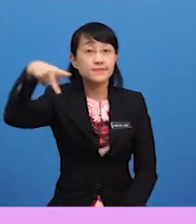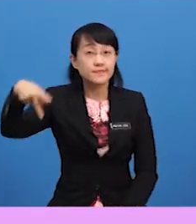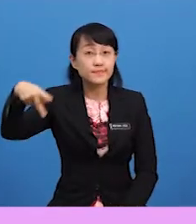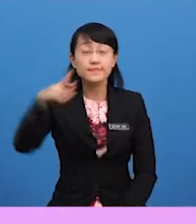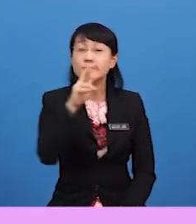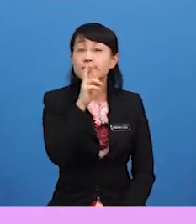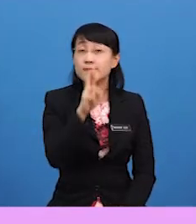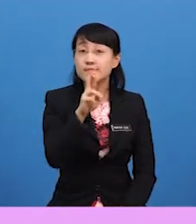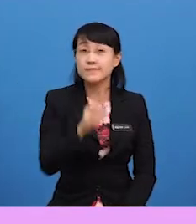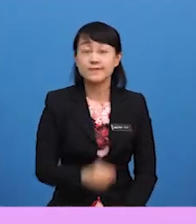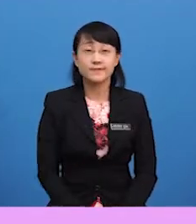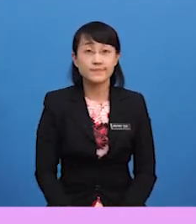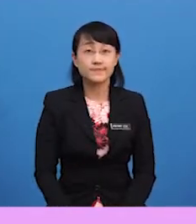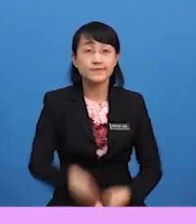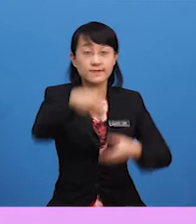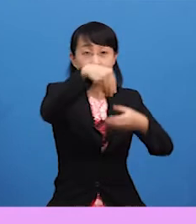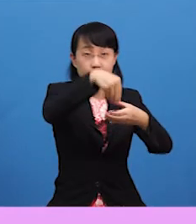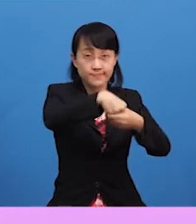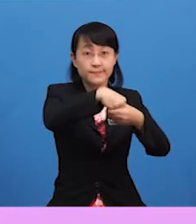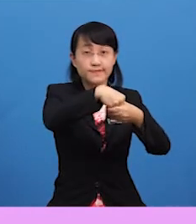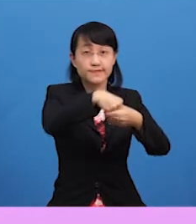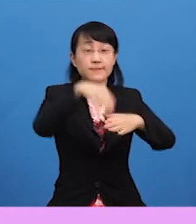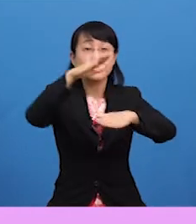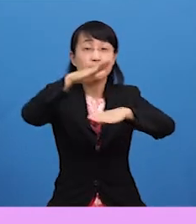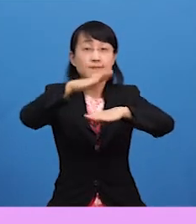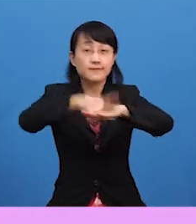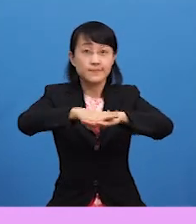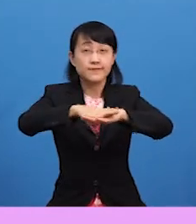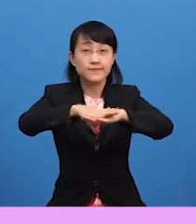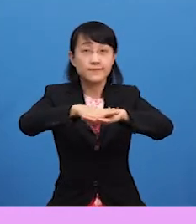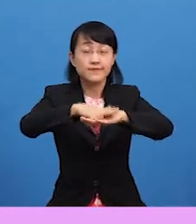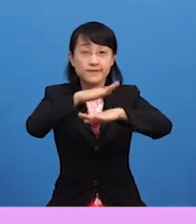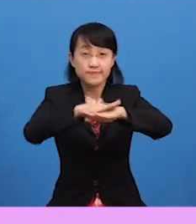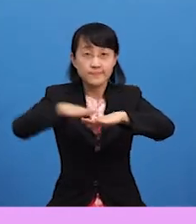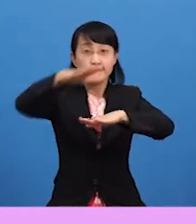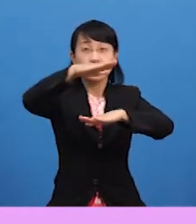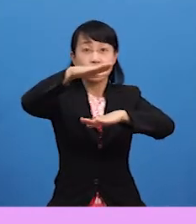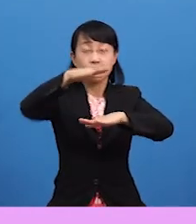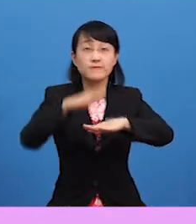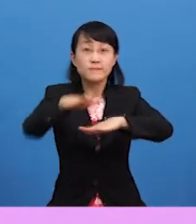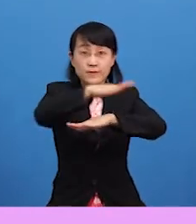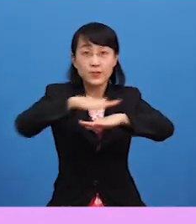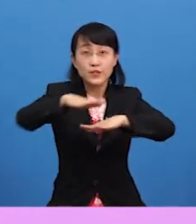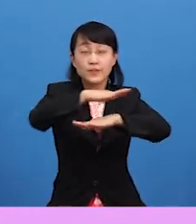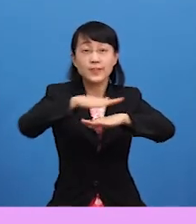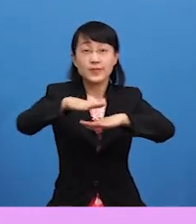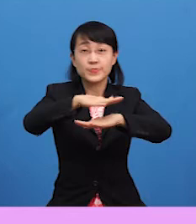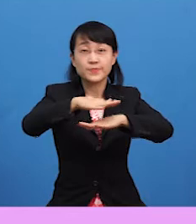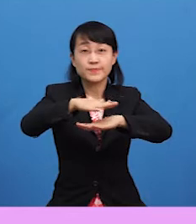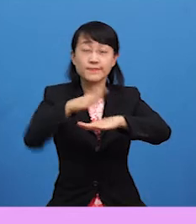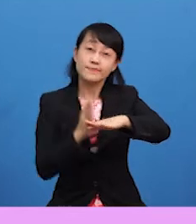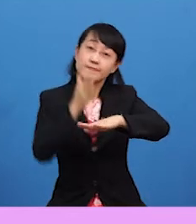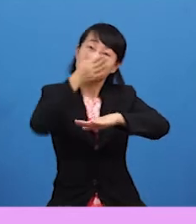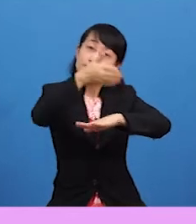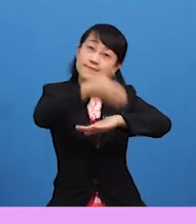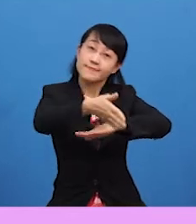are in, on, above, over,